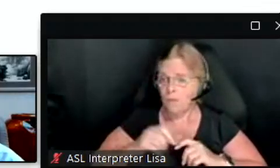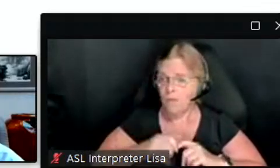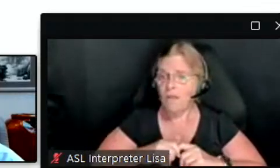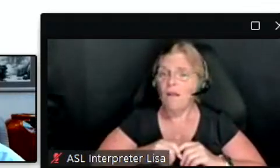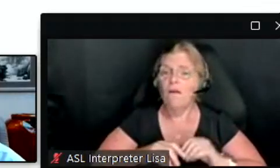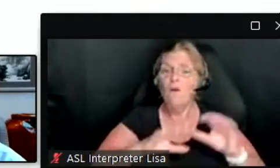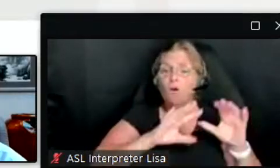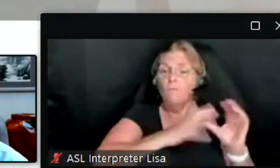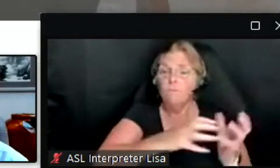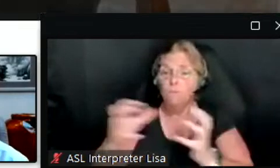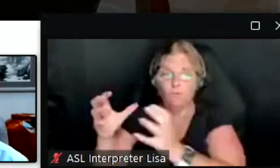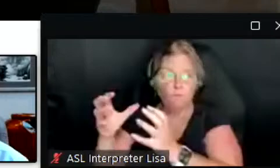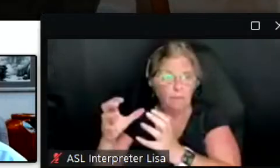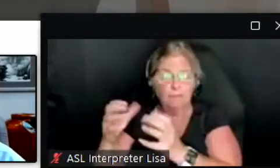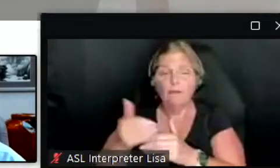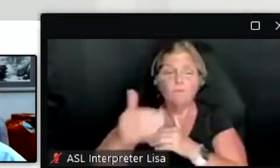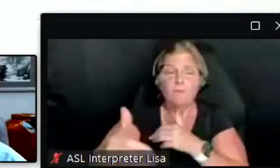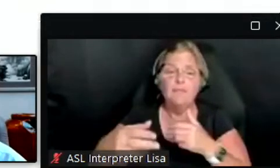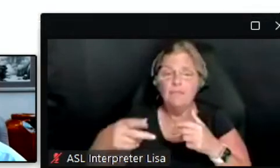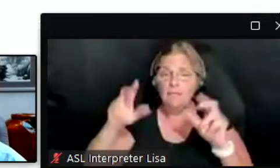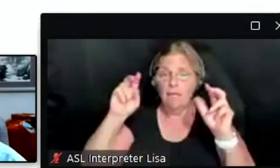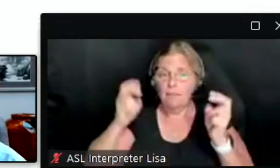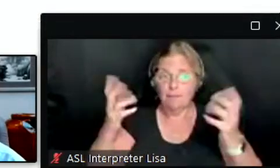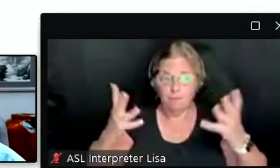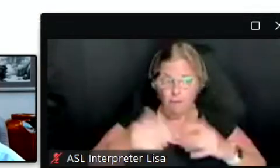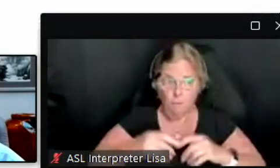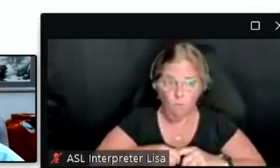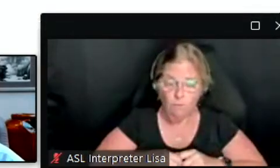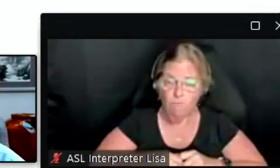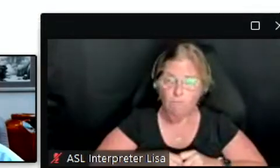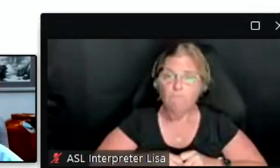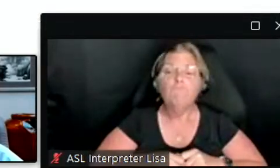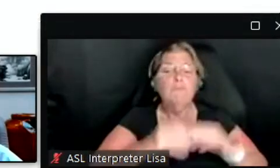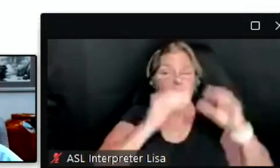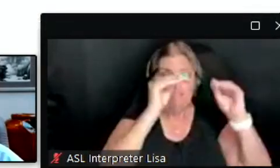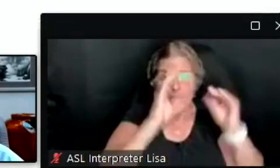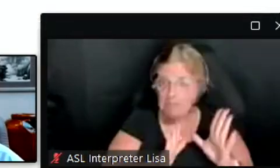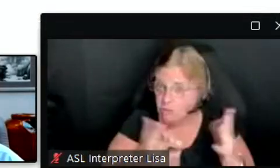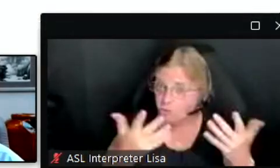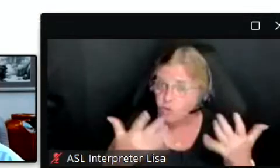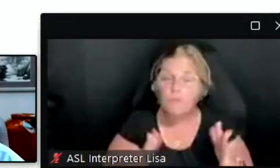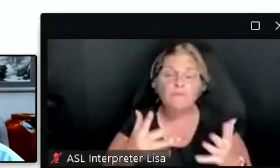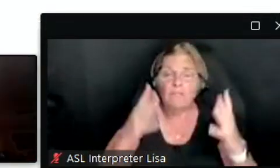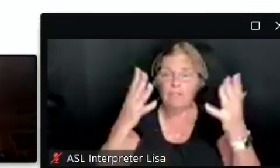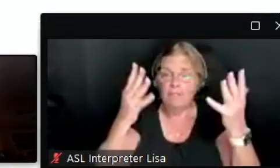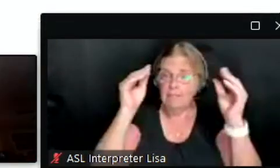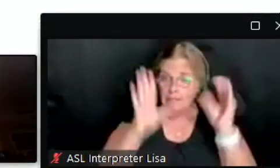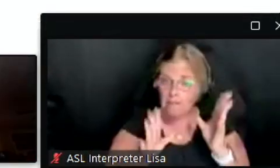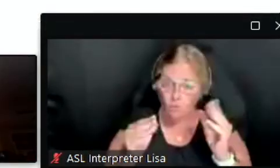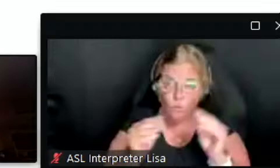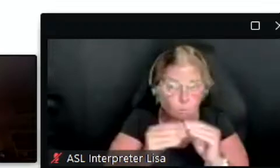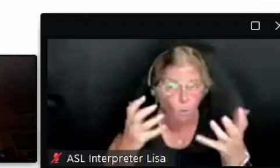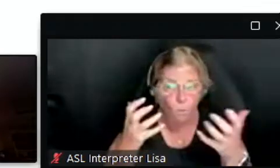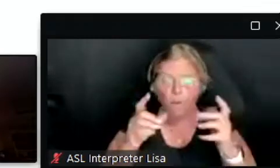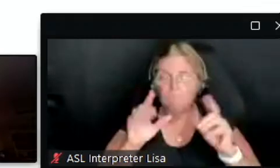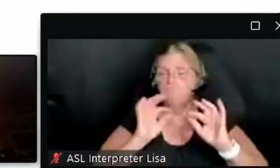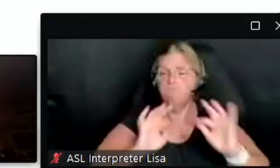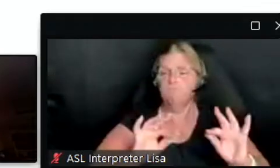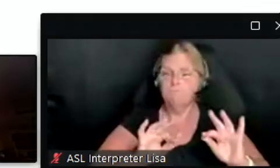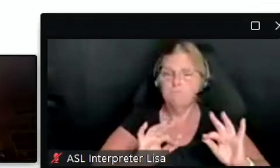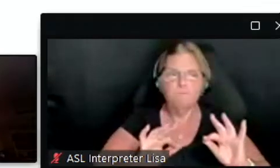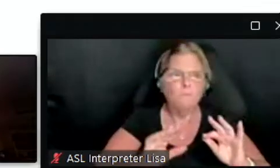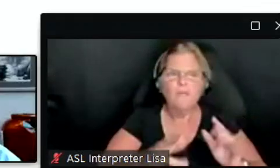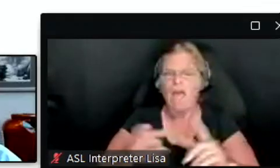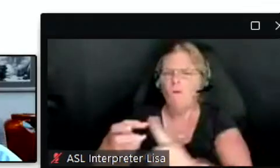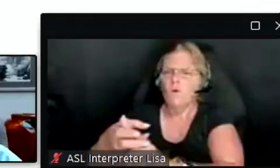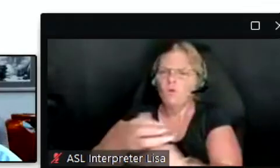is, okay, we got teachers, we want more teachers. What are we going to do for recruitment